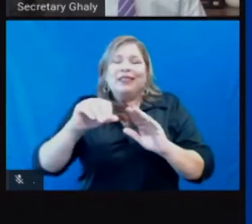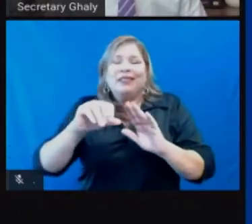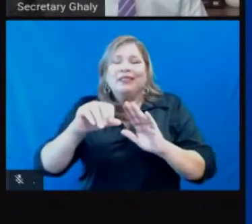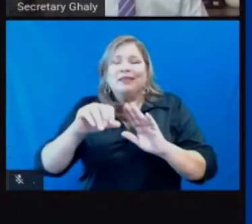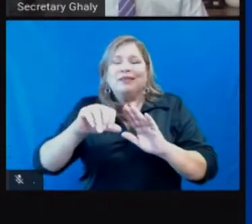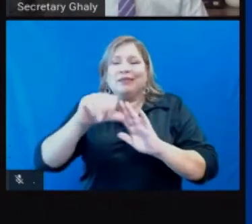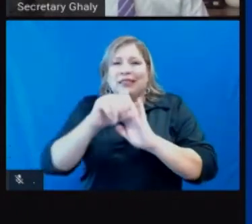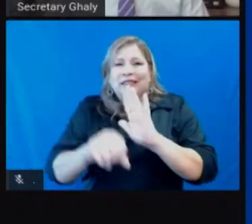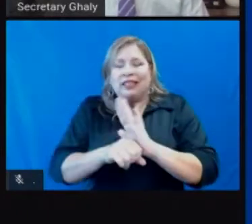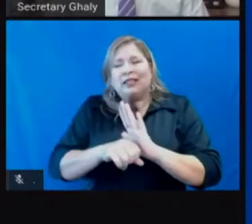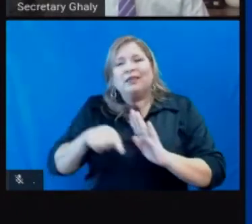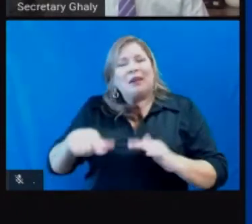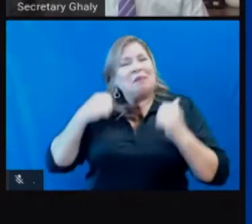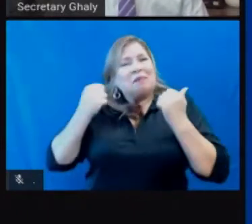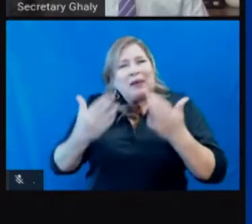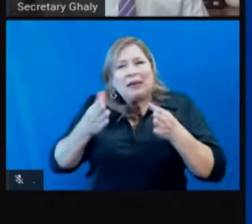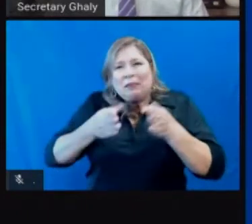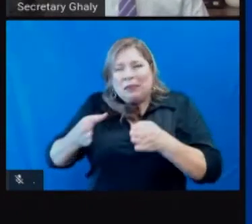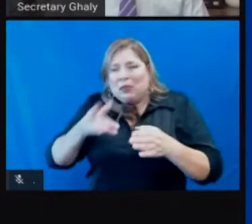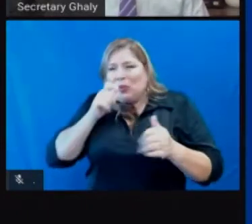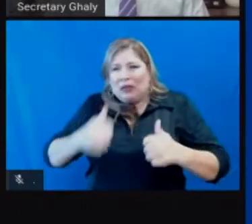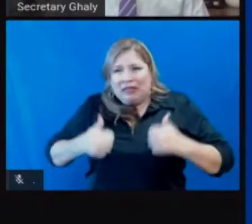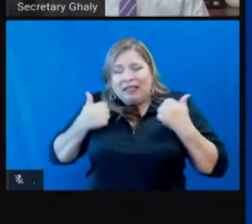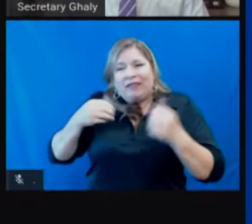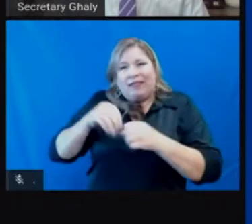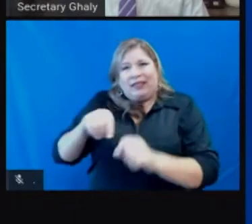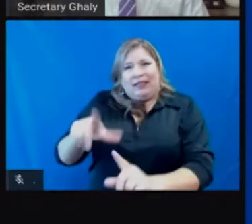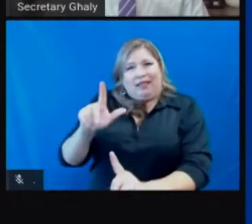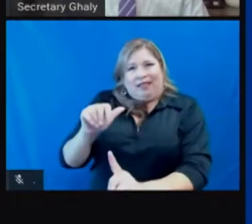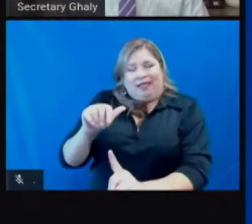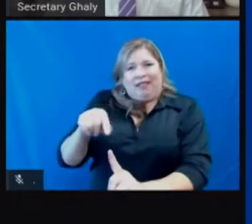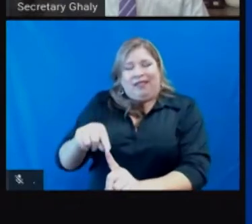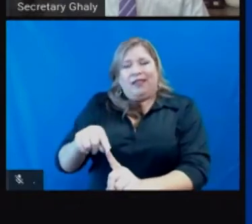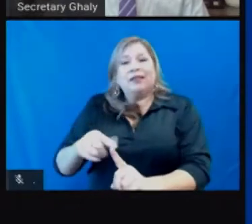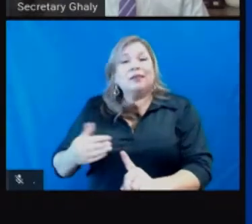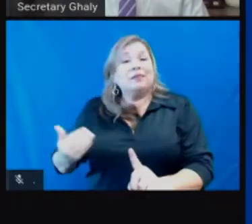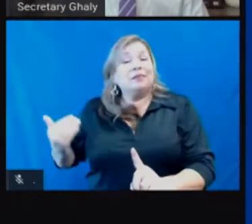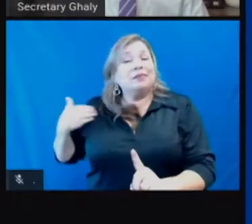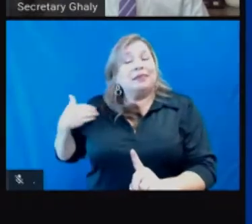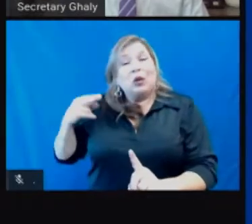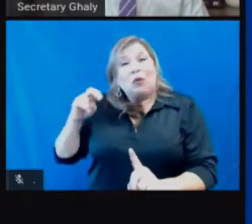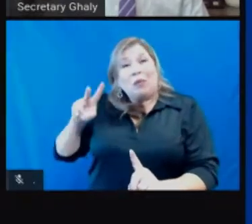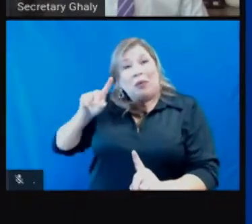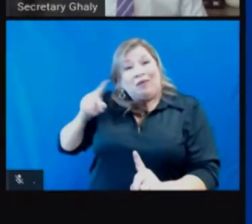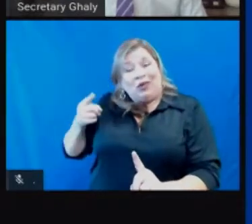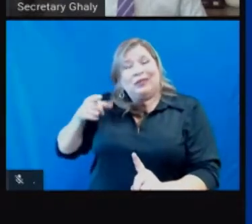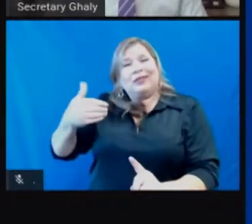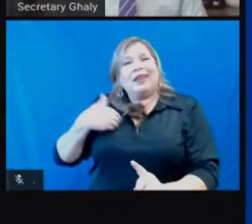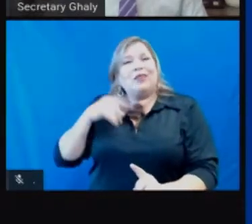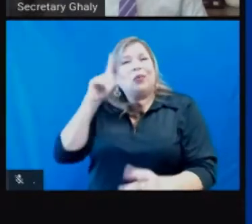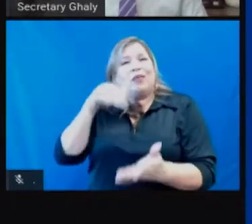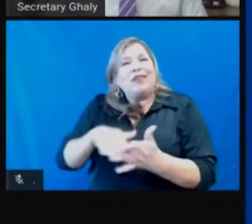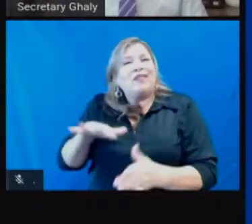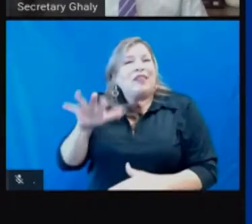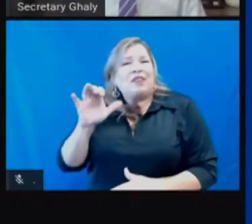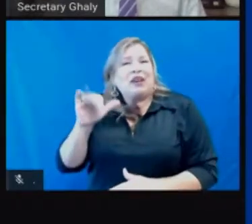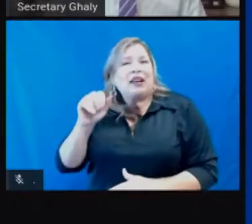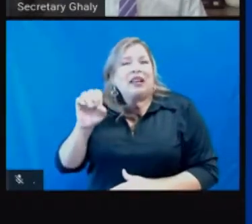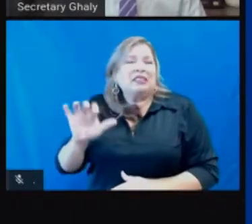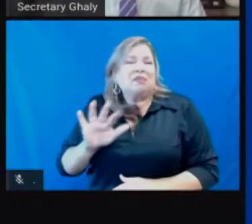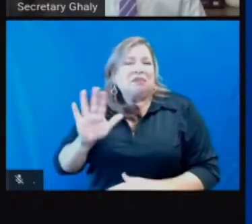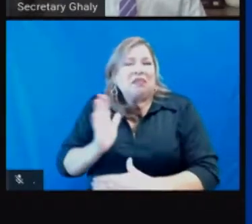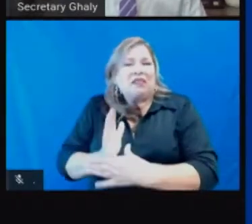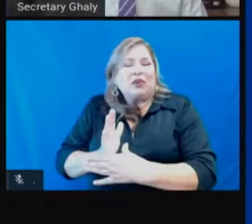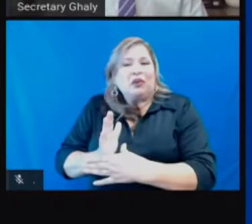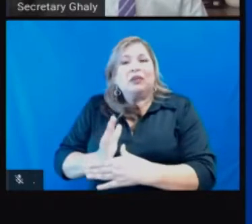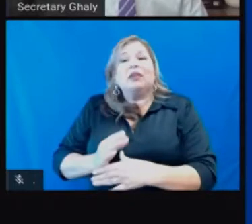populous county, just at the beginning of the month, reporting 1,500 cases a day. A few days, a